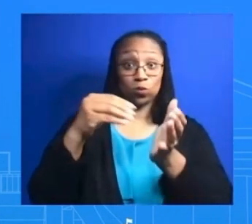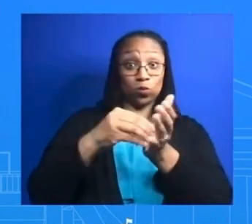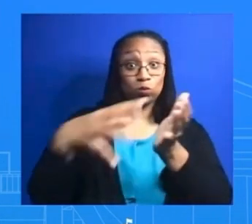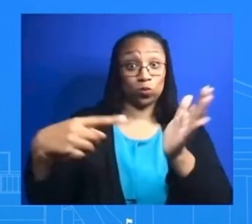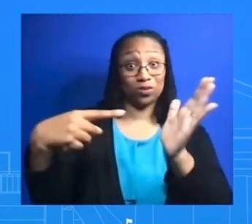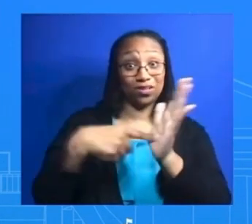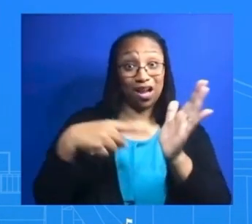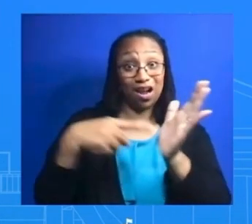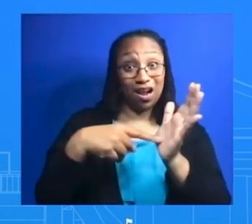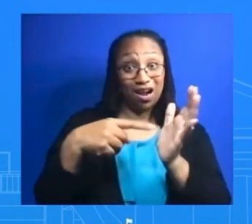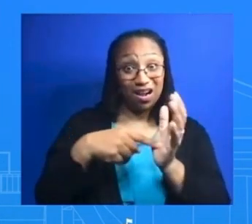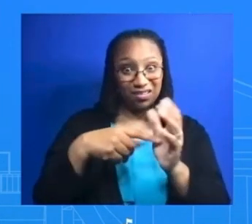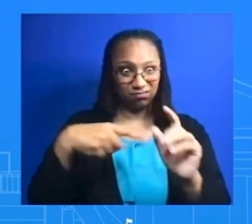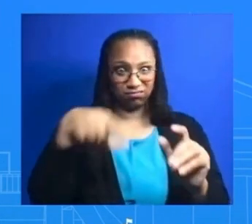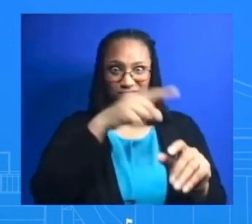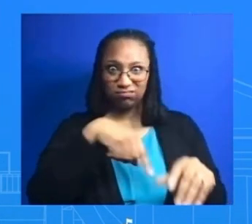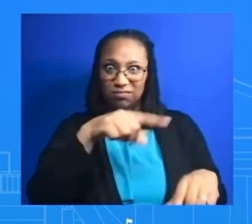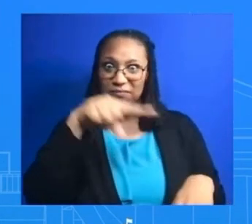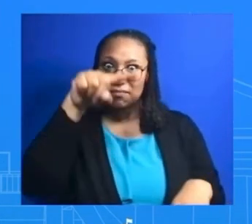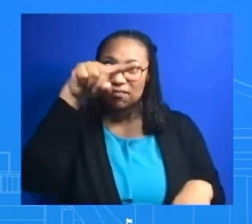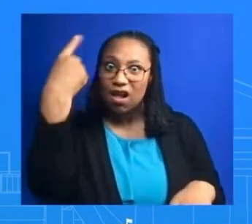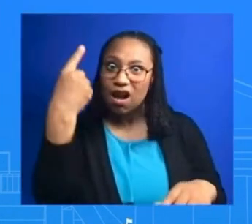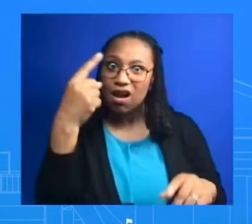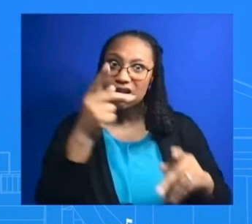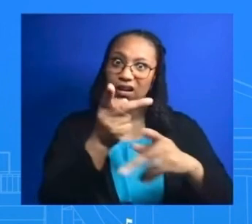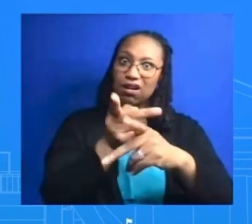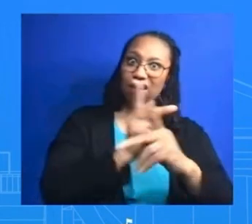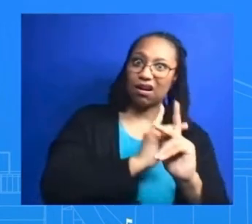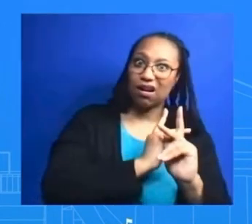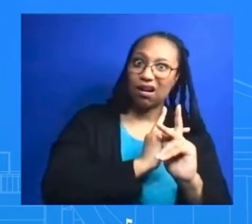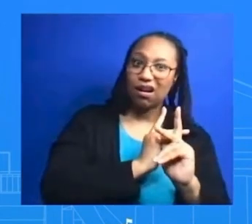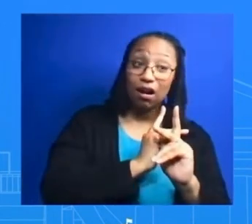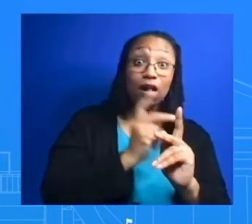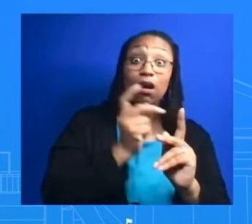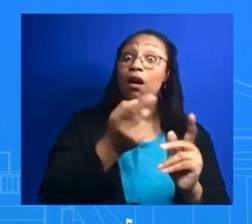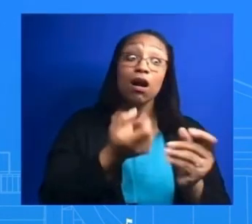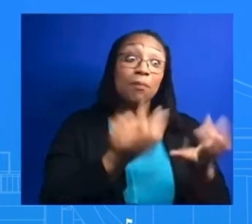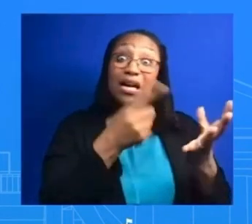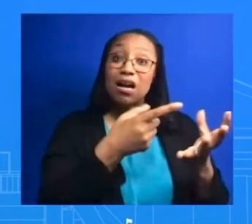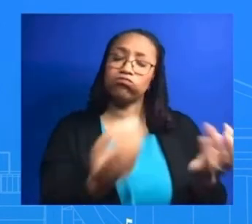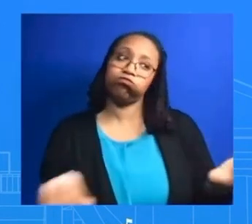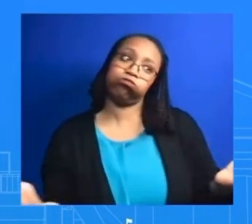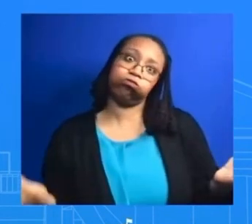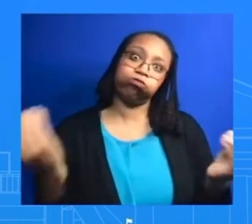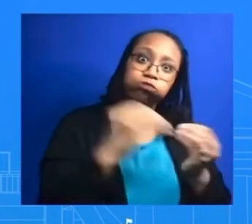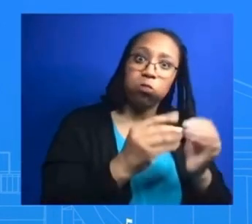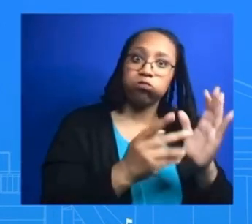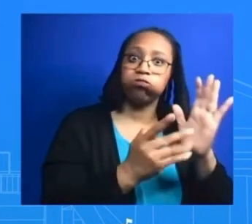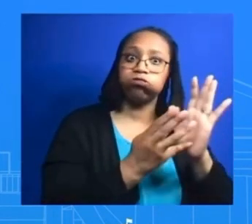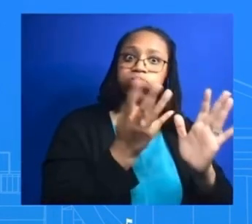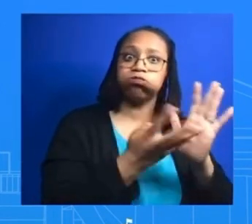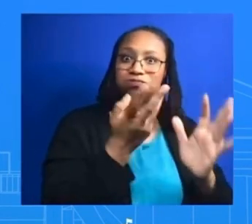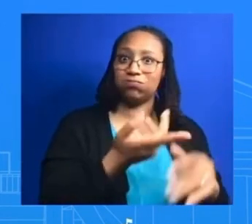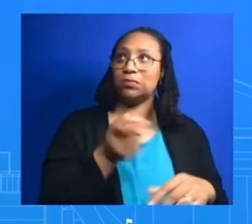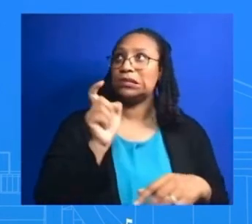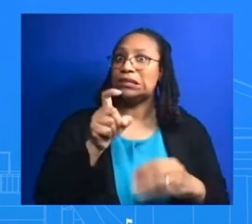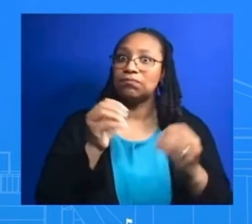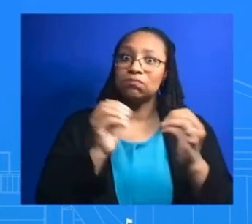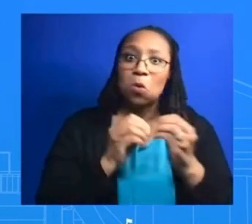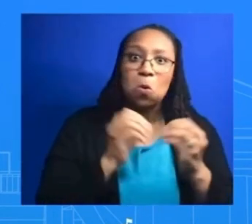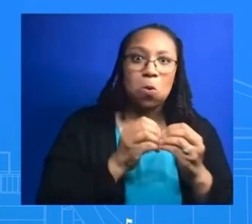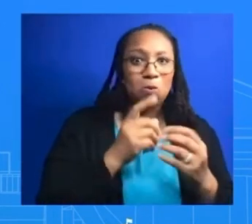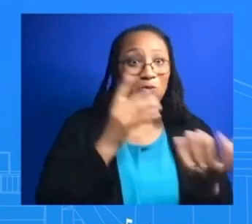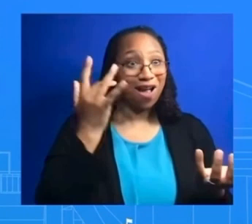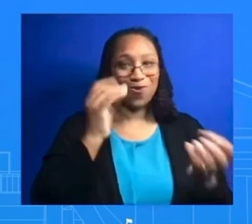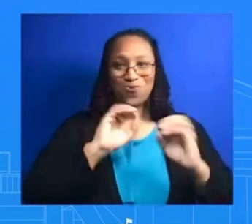to borrow more often for going to school, that they have to borrow more because they tend to have less family wealth to rely upon, and it takes them longer to repay after